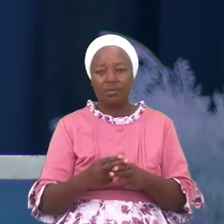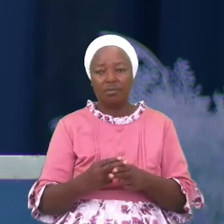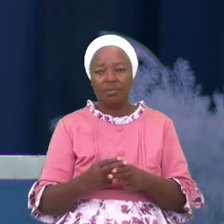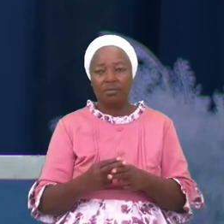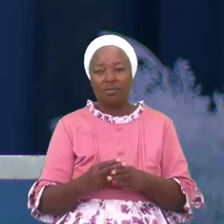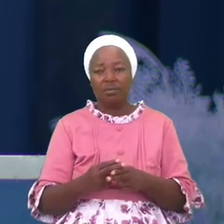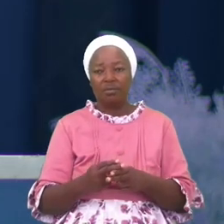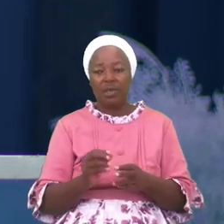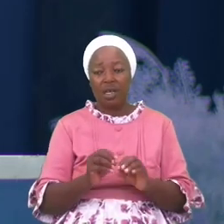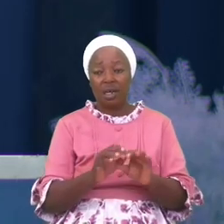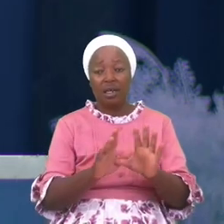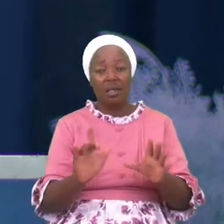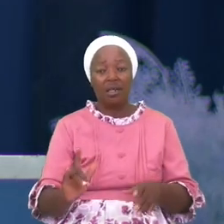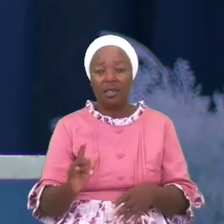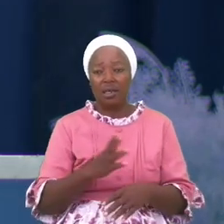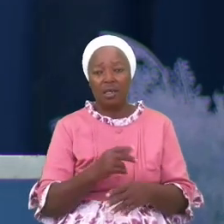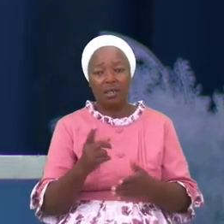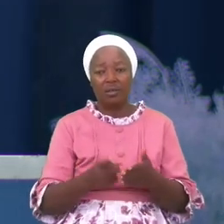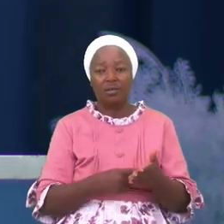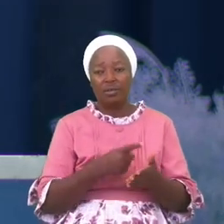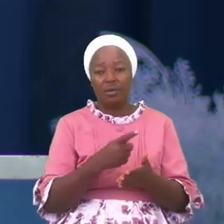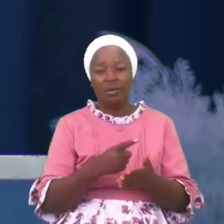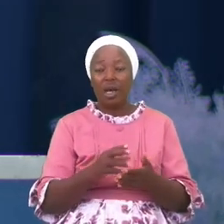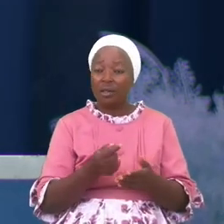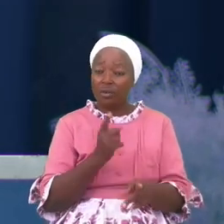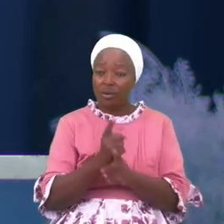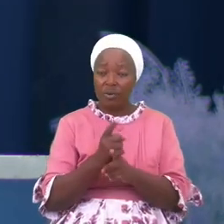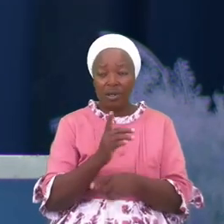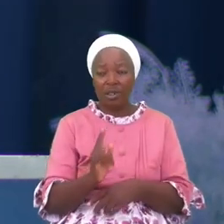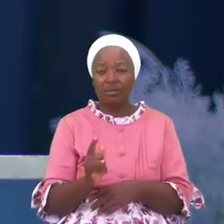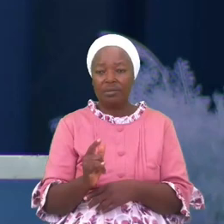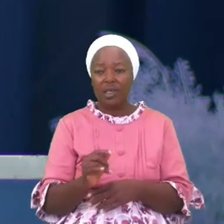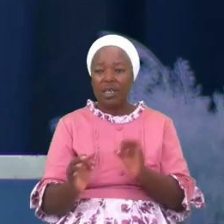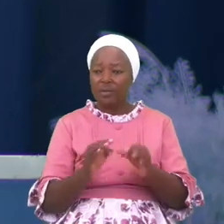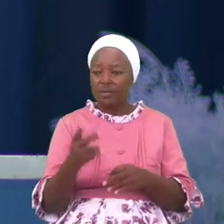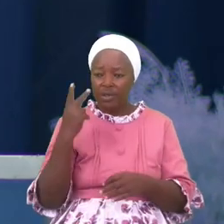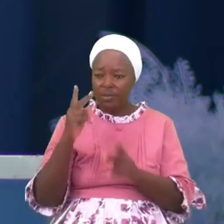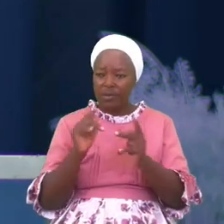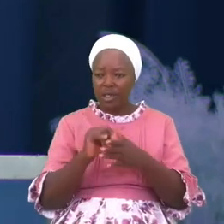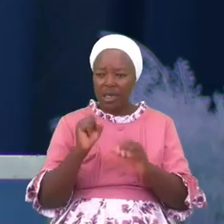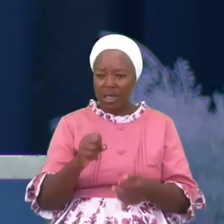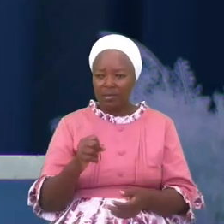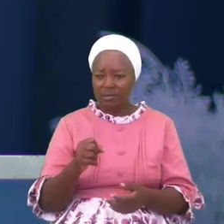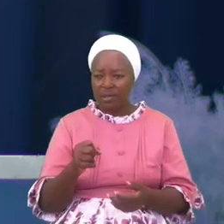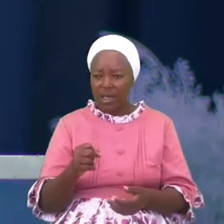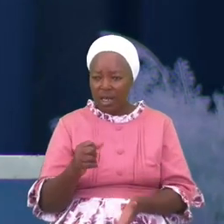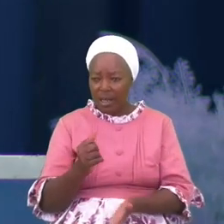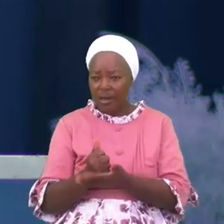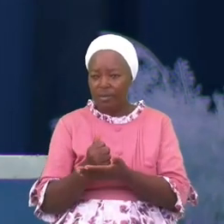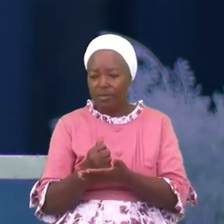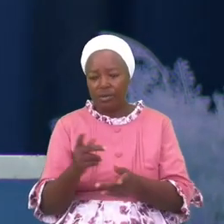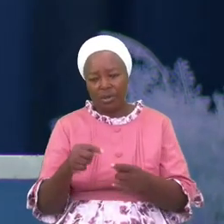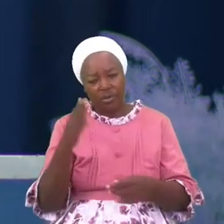If there are people who can write on their own, allow them to write. That will make it a faster for us.